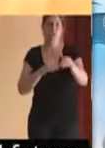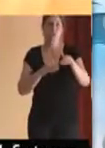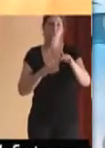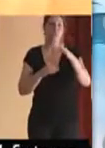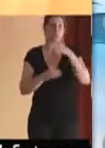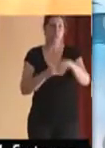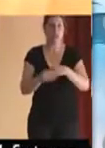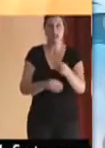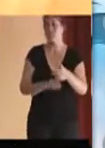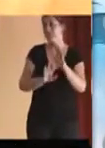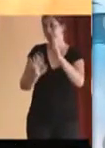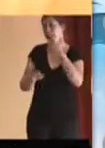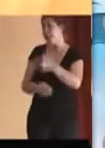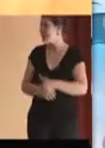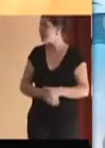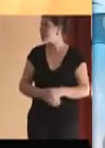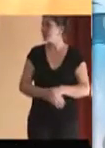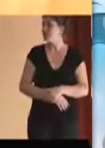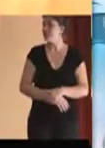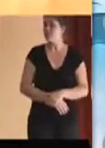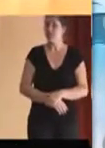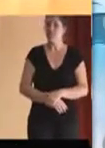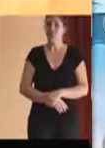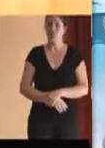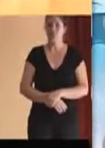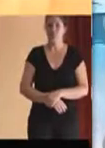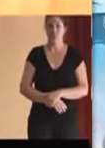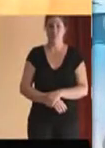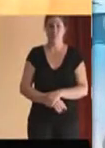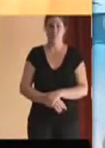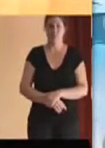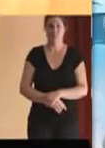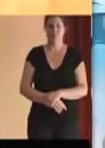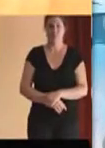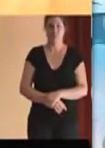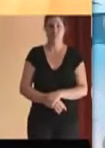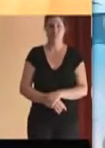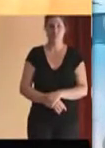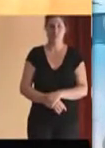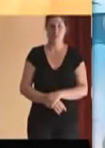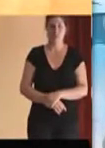But perhaps in the future it is a possibility. Thank you.